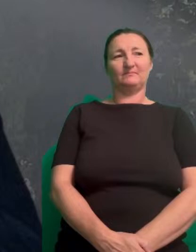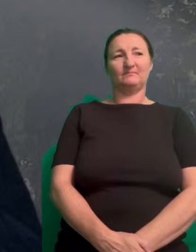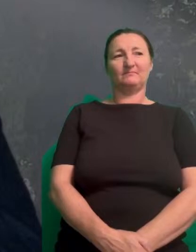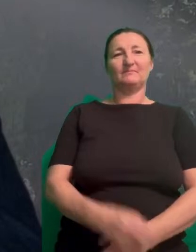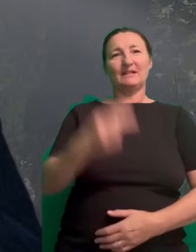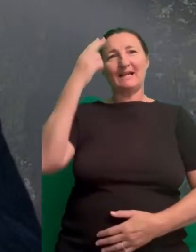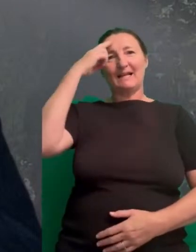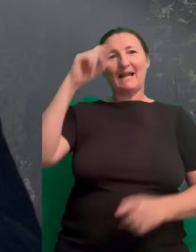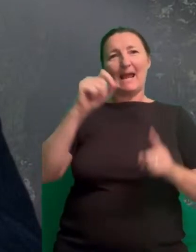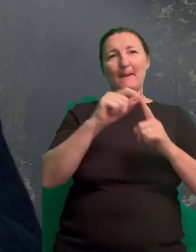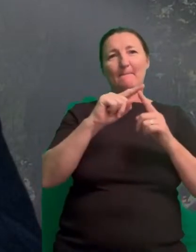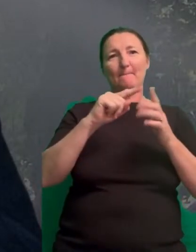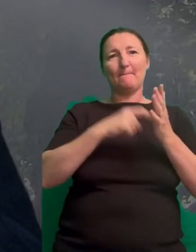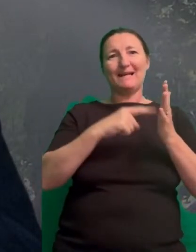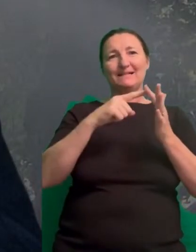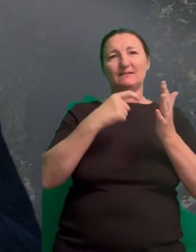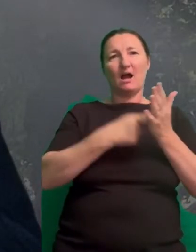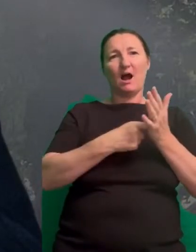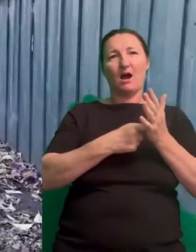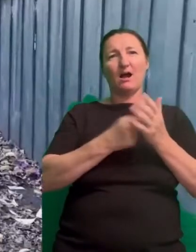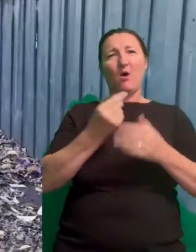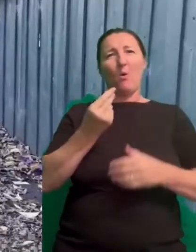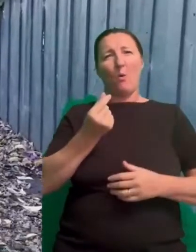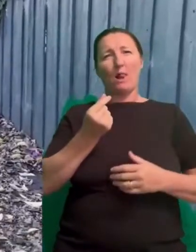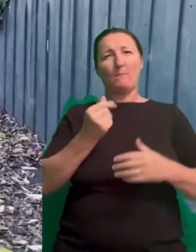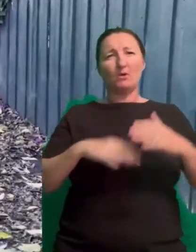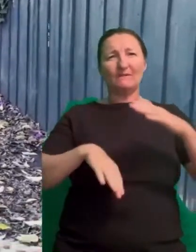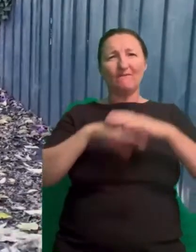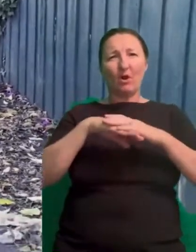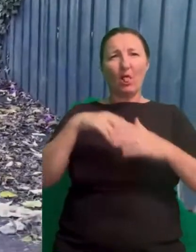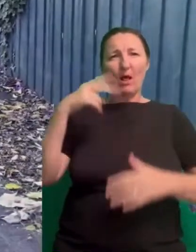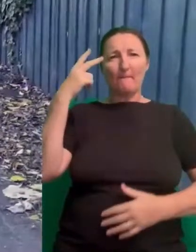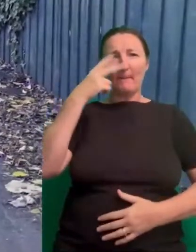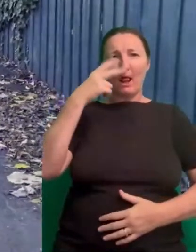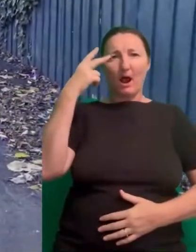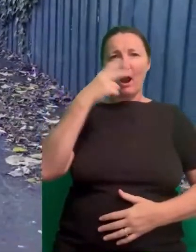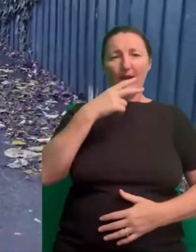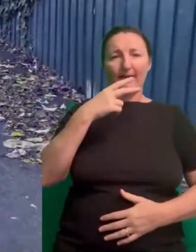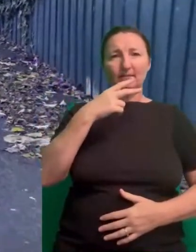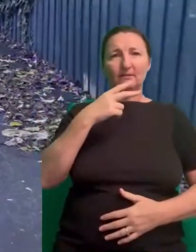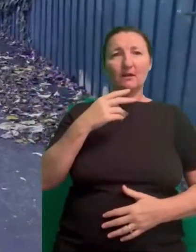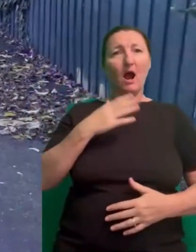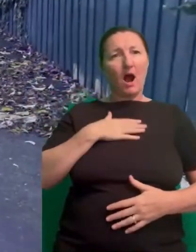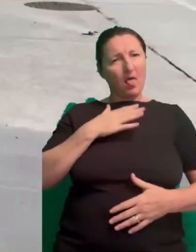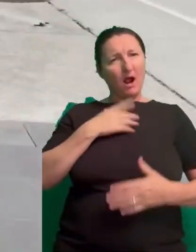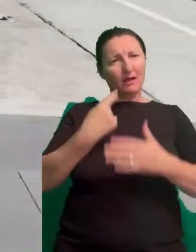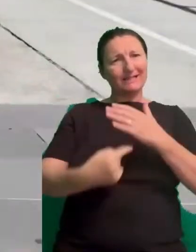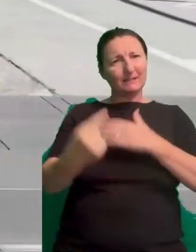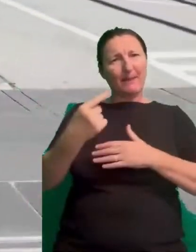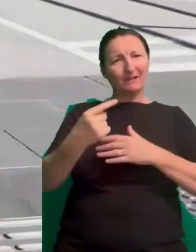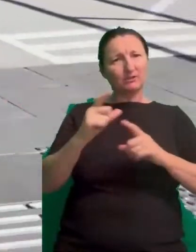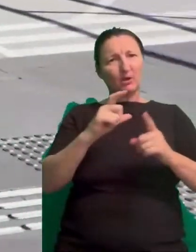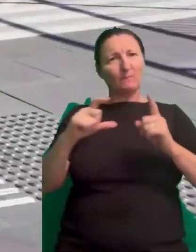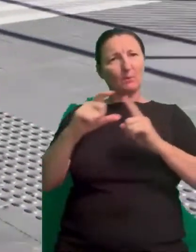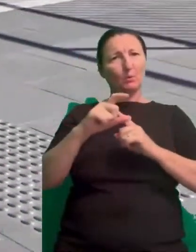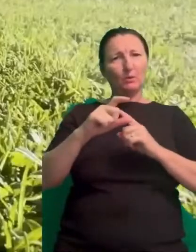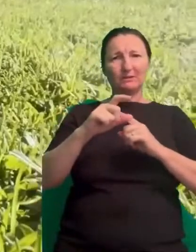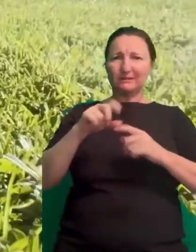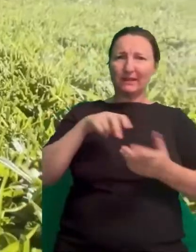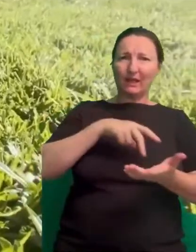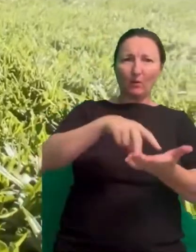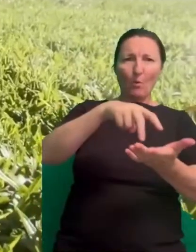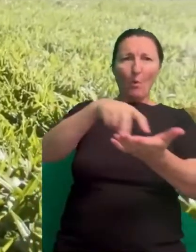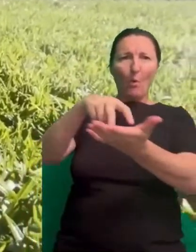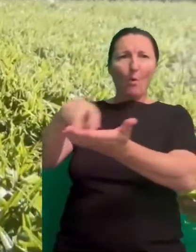My name is Peter. I'm almost totally blind and I like to still get about in the community, and this